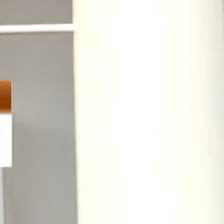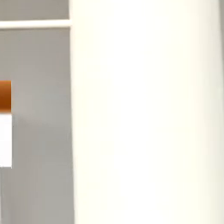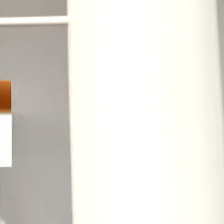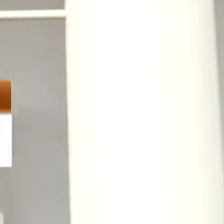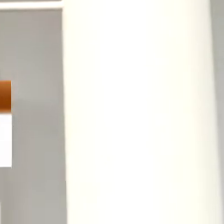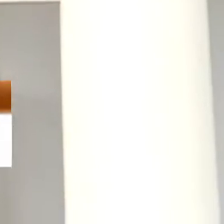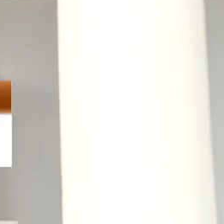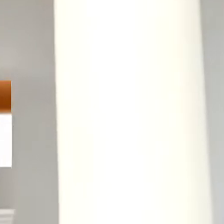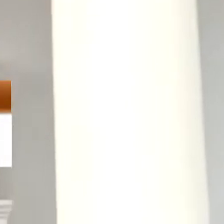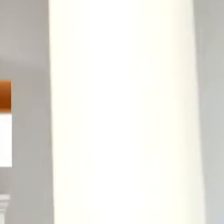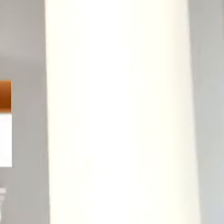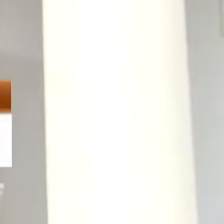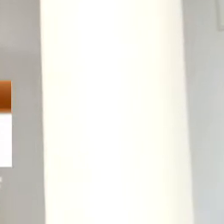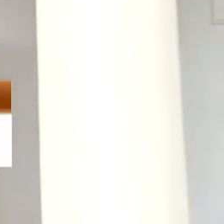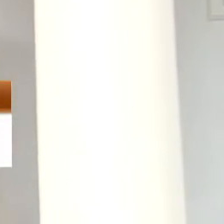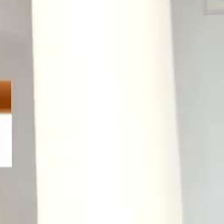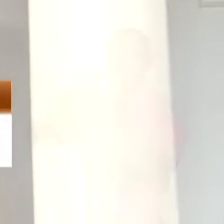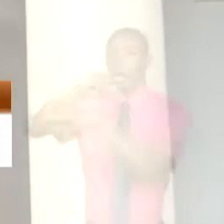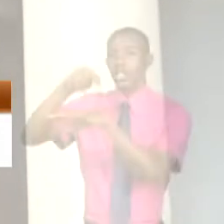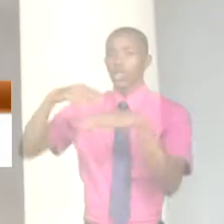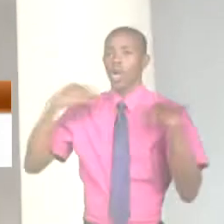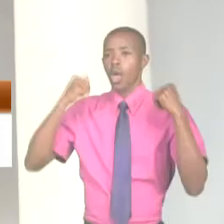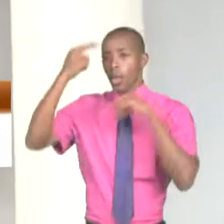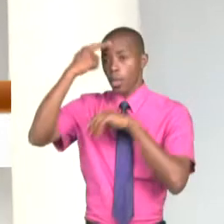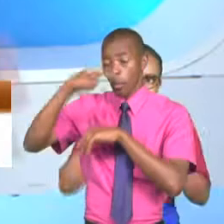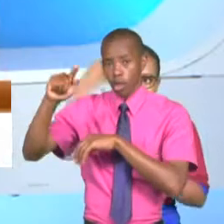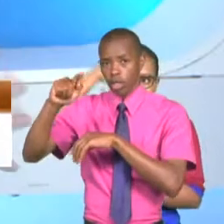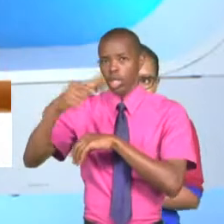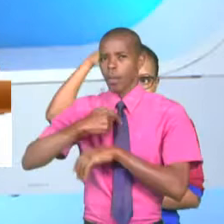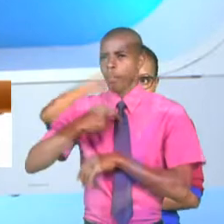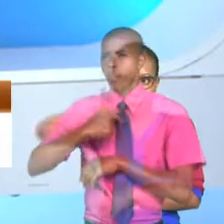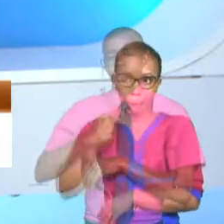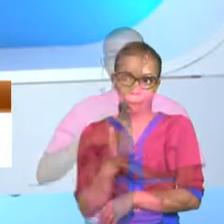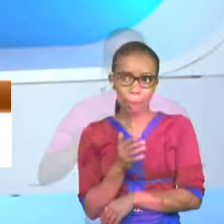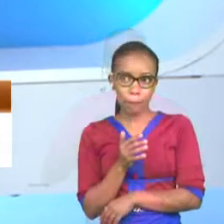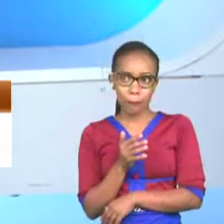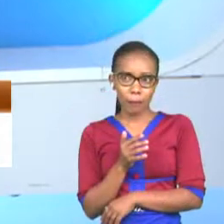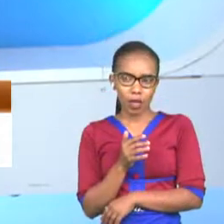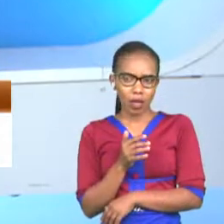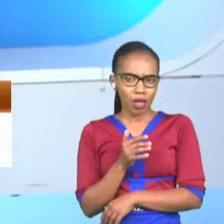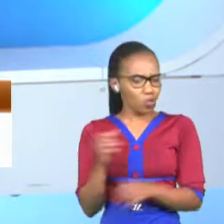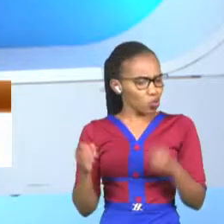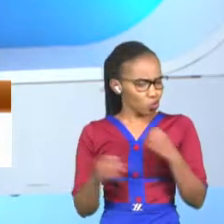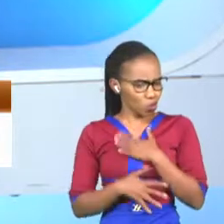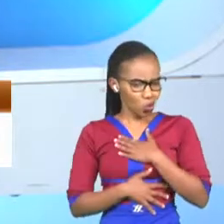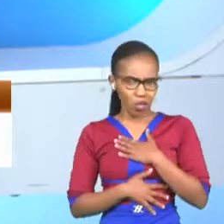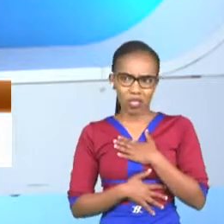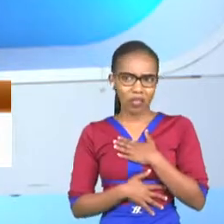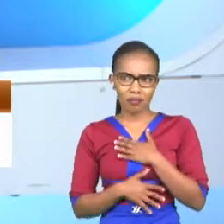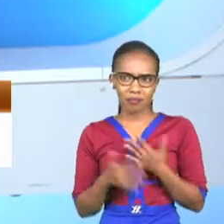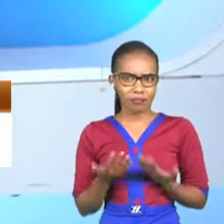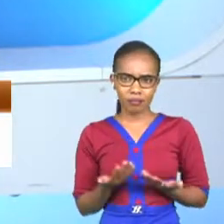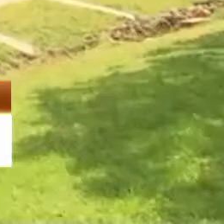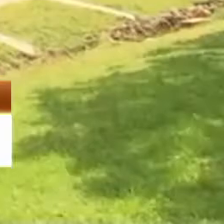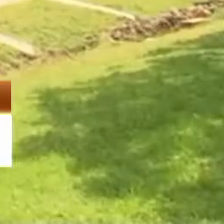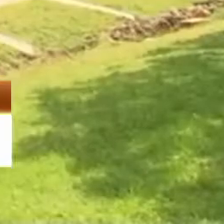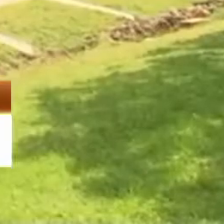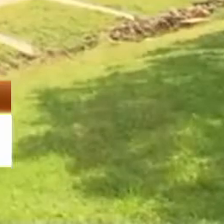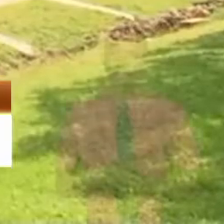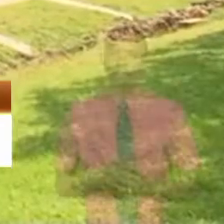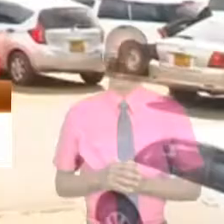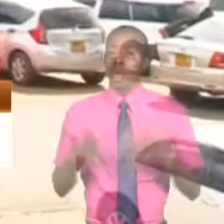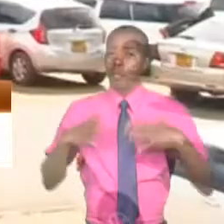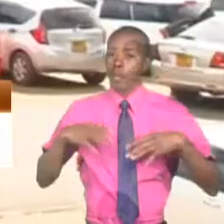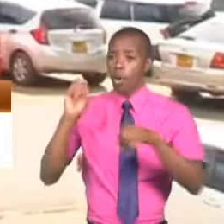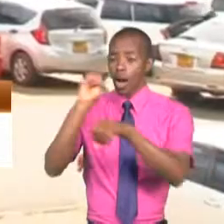on recommend national health policies. I nearly fell off my chair because the people who can advise